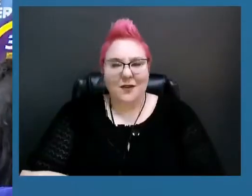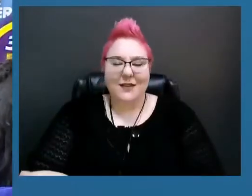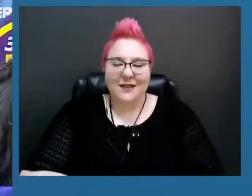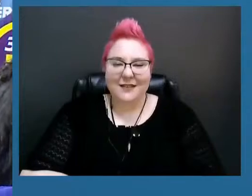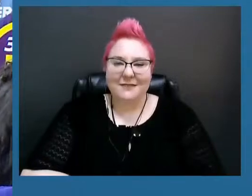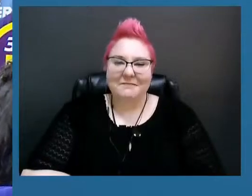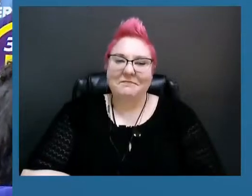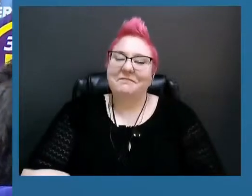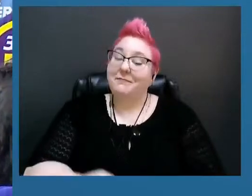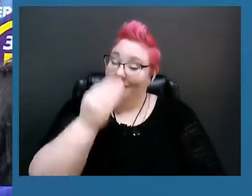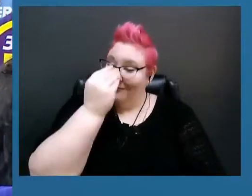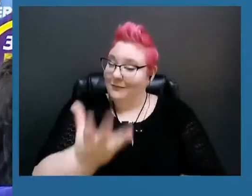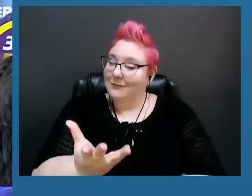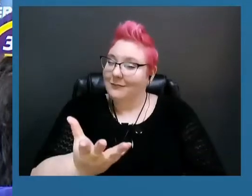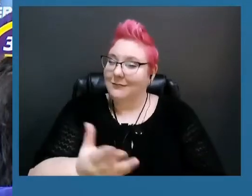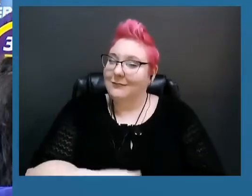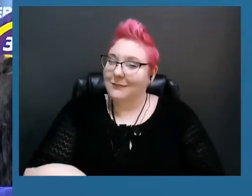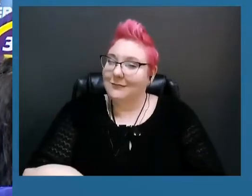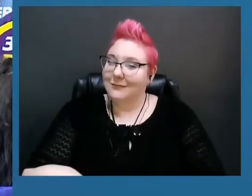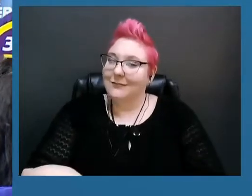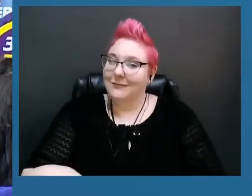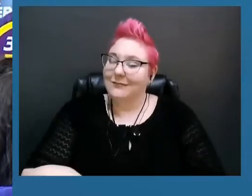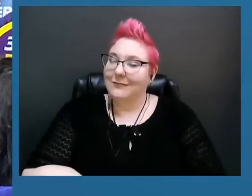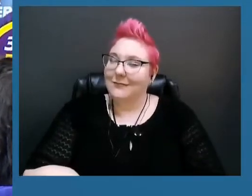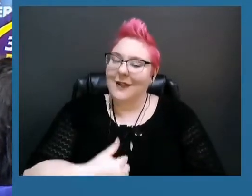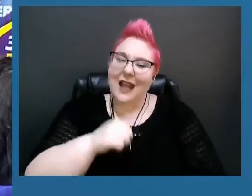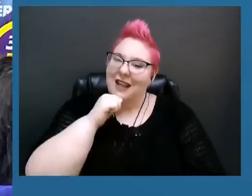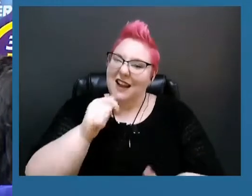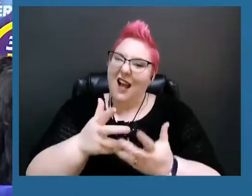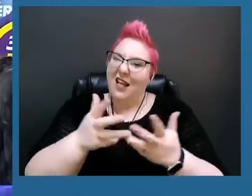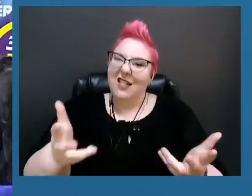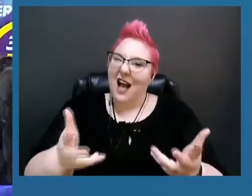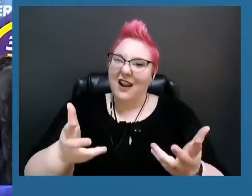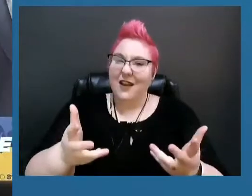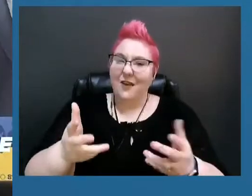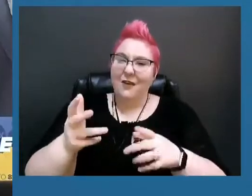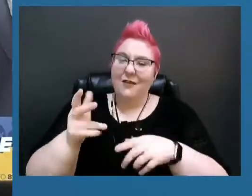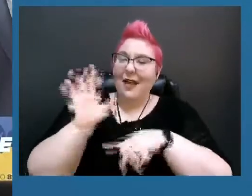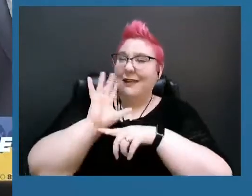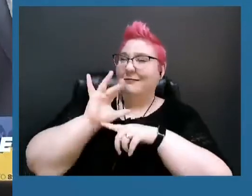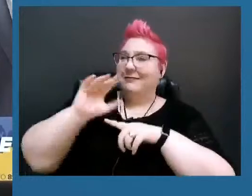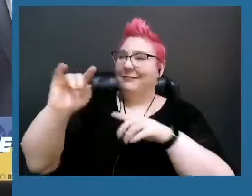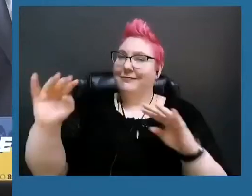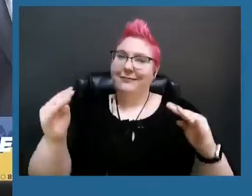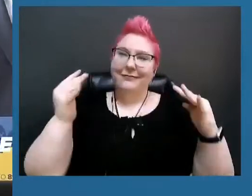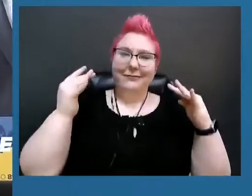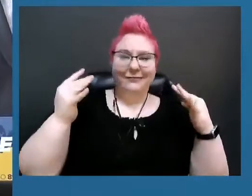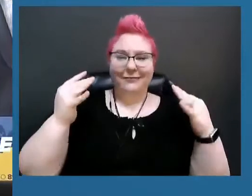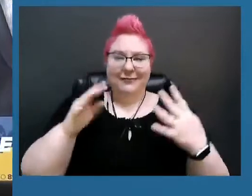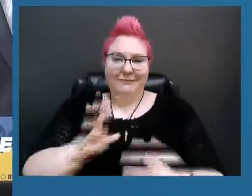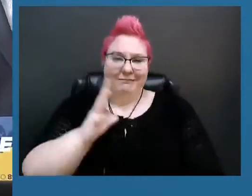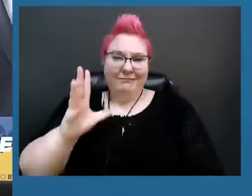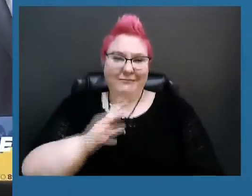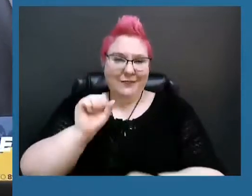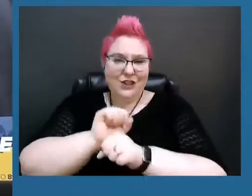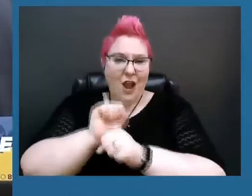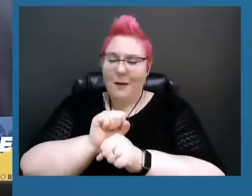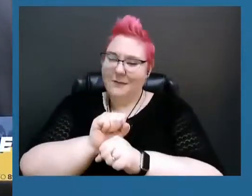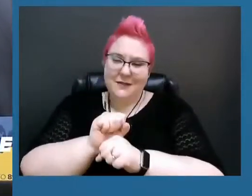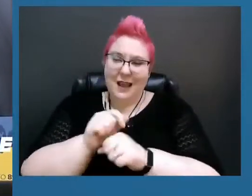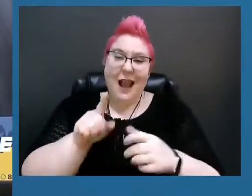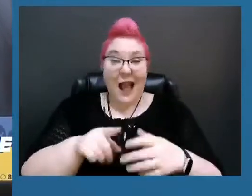something. I haven't had a lot of glamorous jobs. I love being governor, but I started out making pizza and